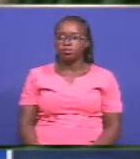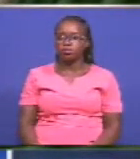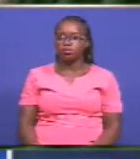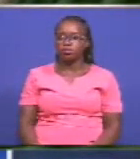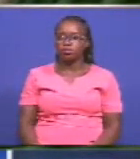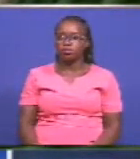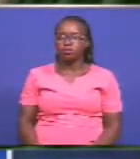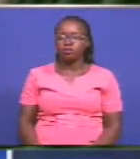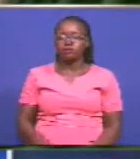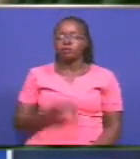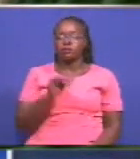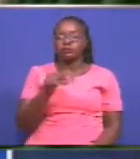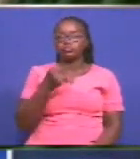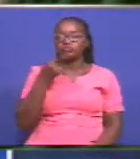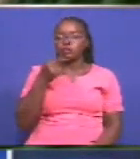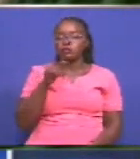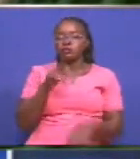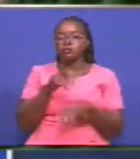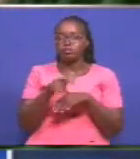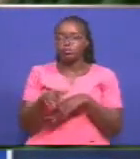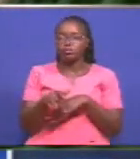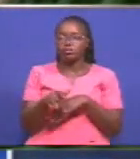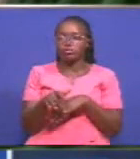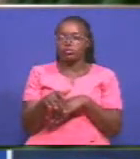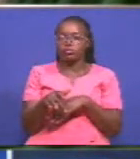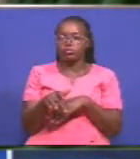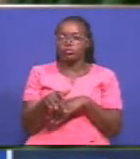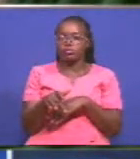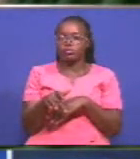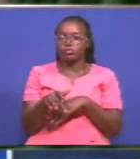Vile tulikuwa tunasema hapo awali,